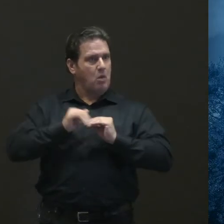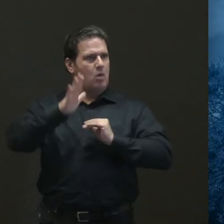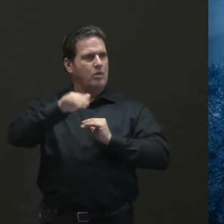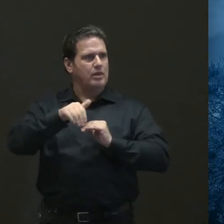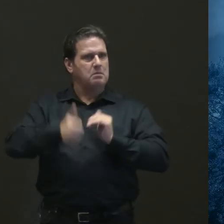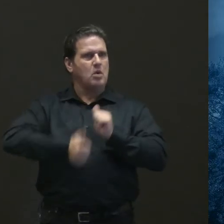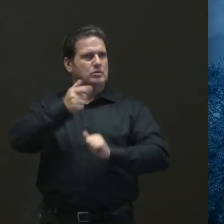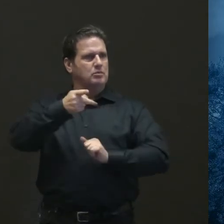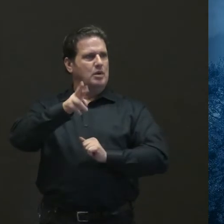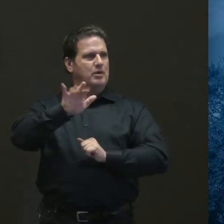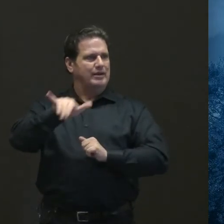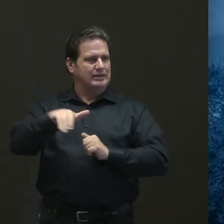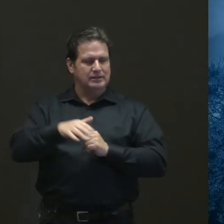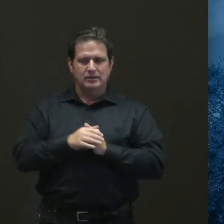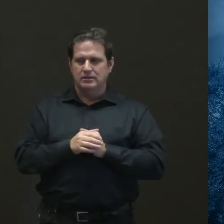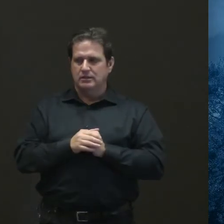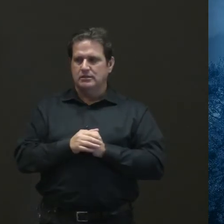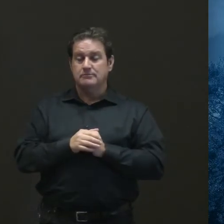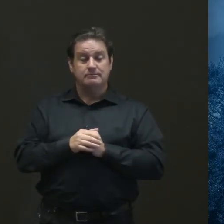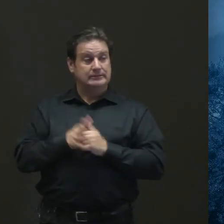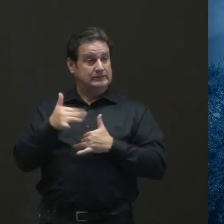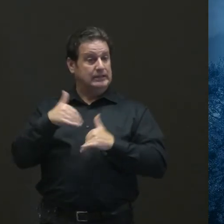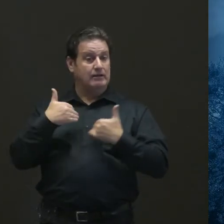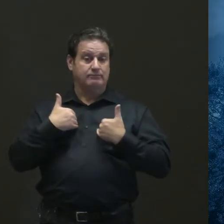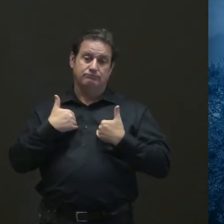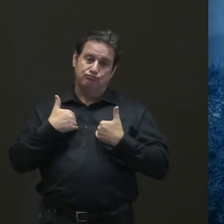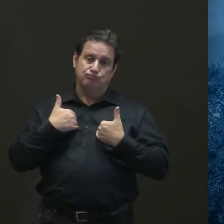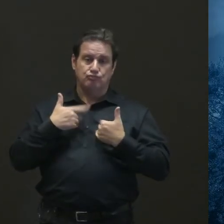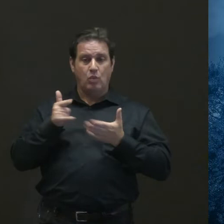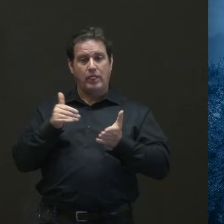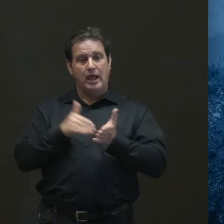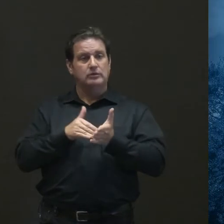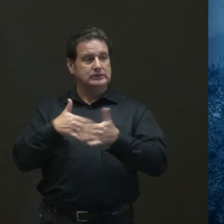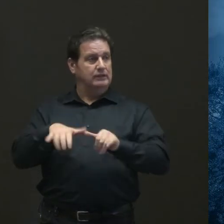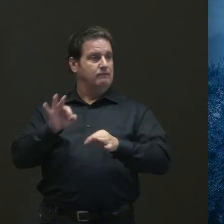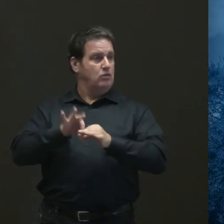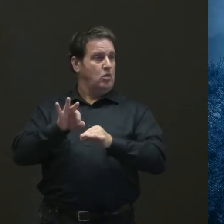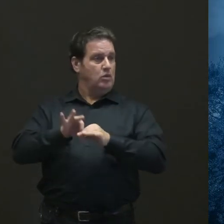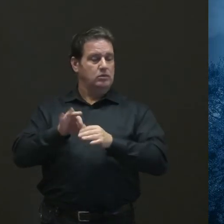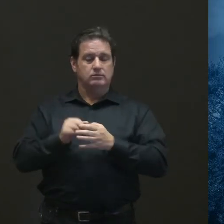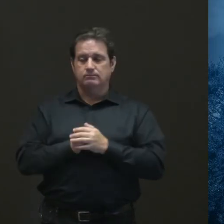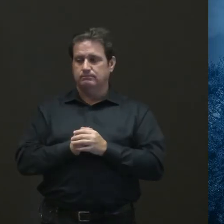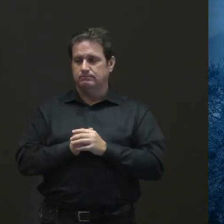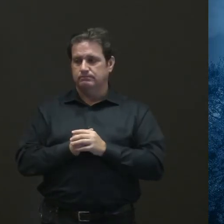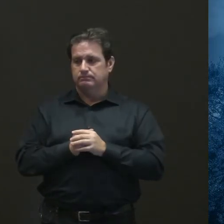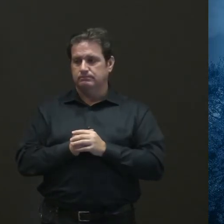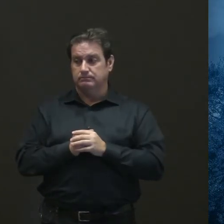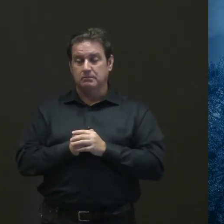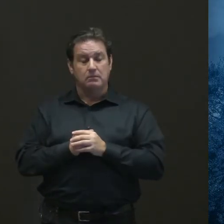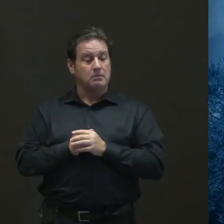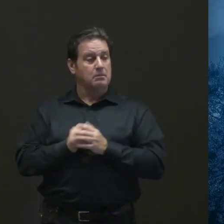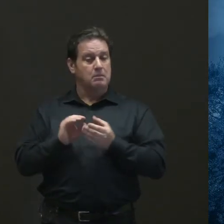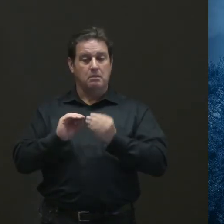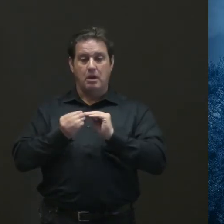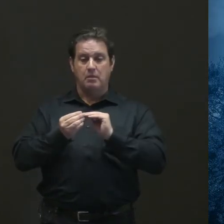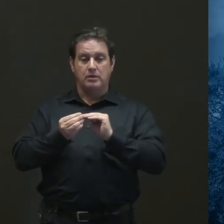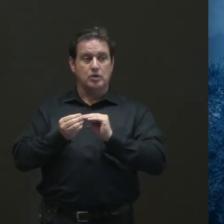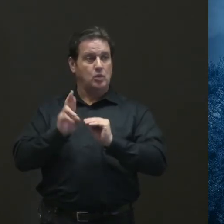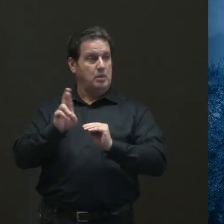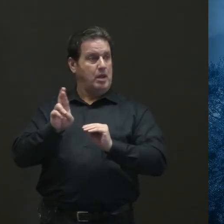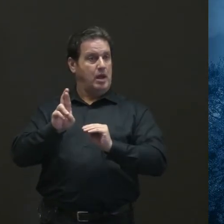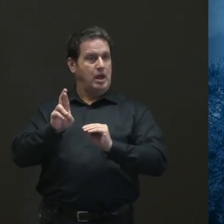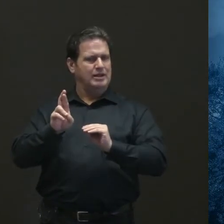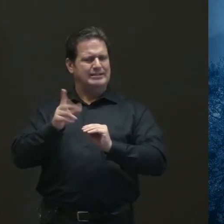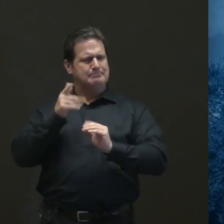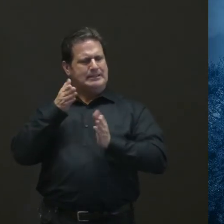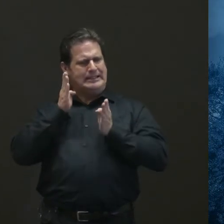most primaries, and you still had 1,000 still voting, and a significant number of Republicans, I didn't pay